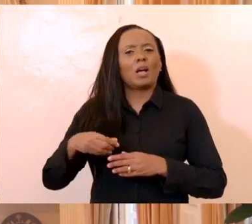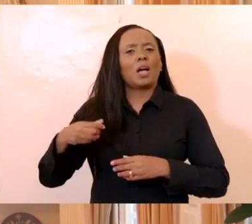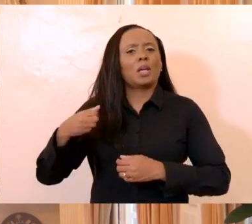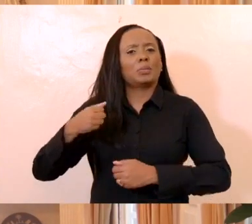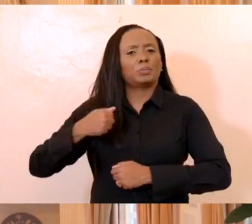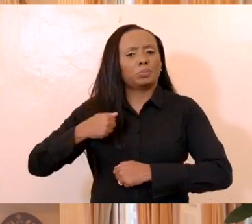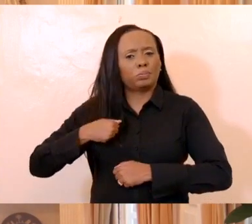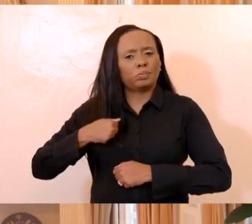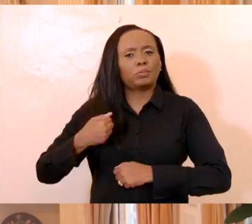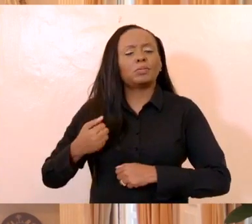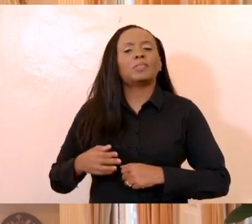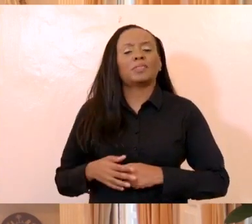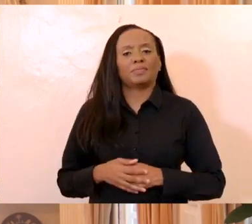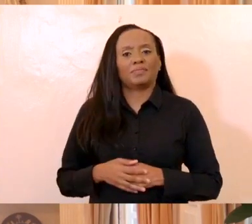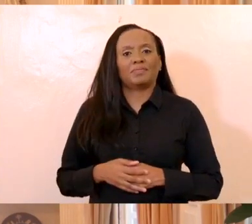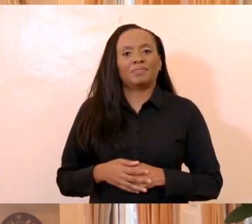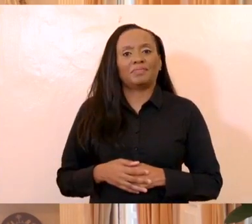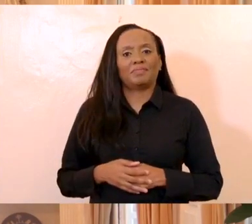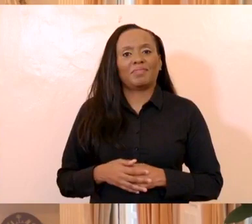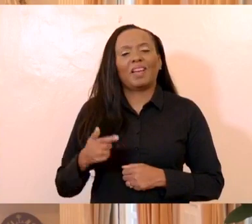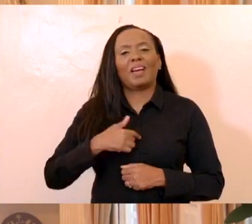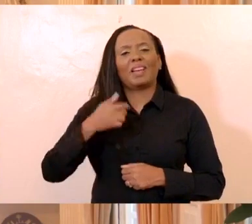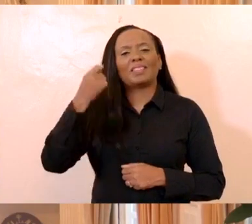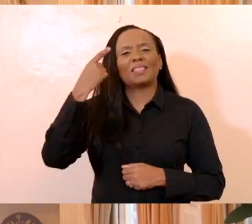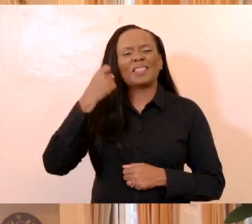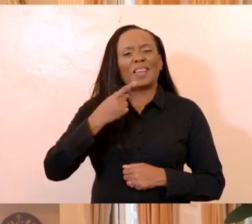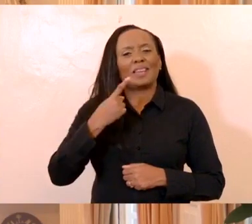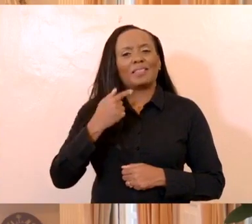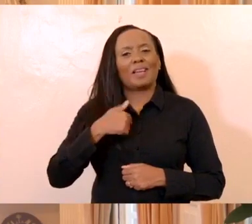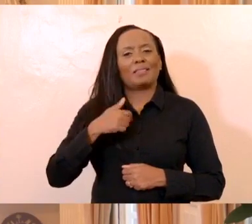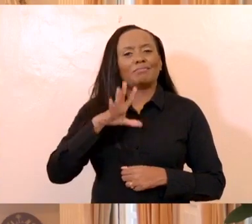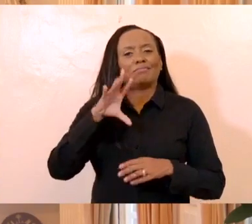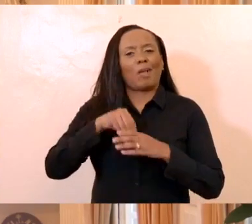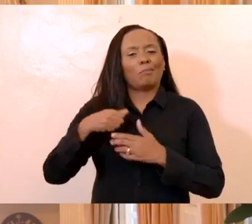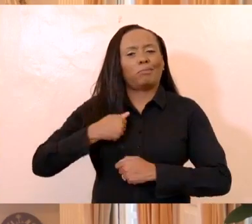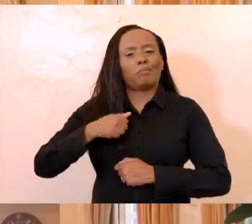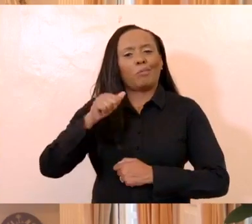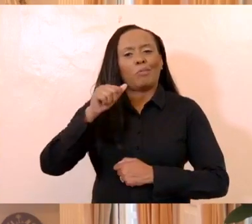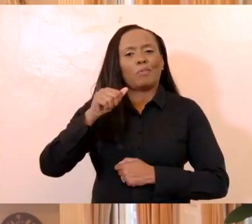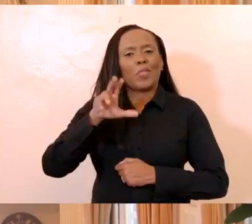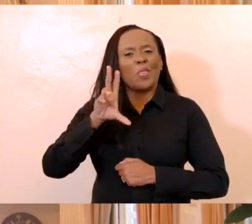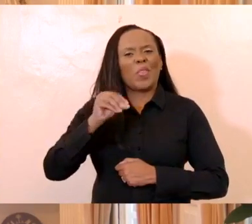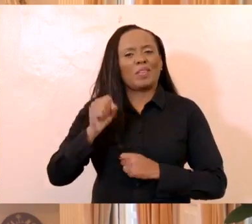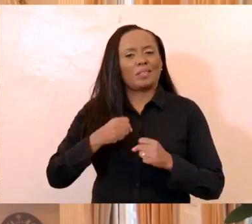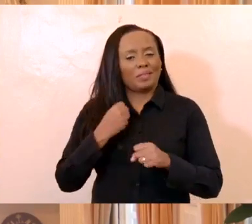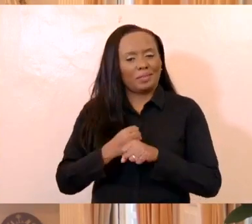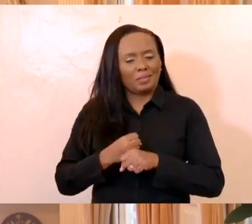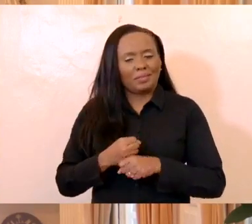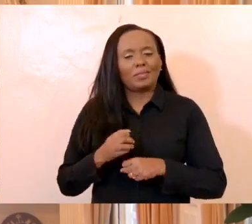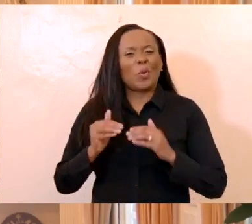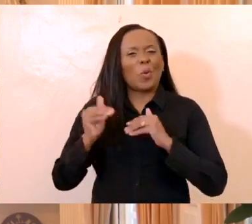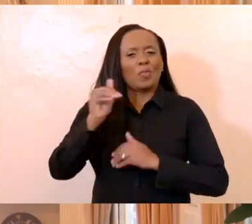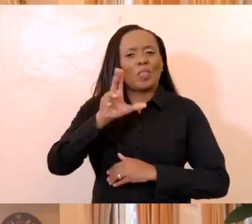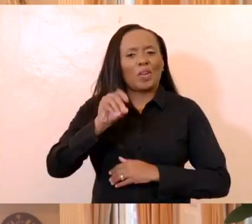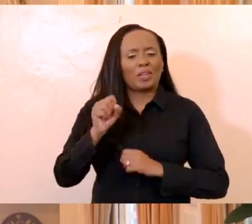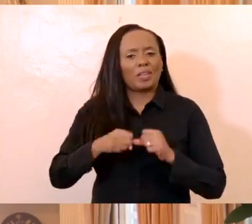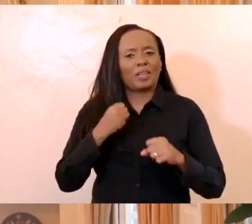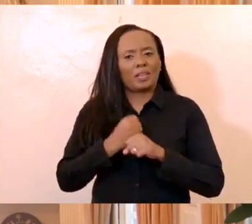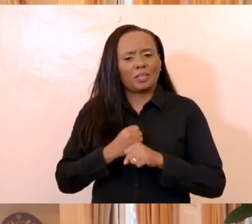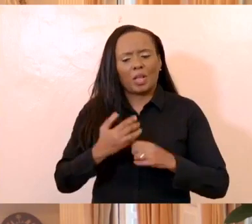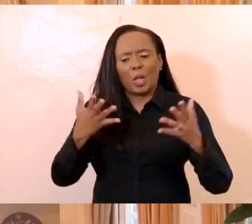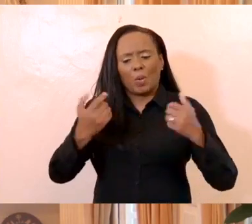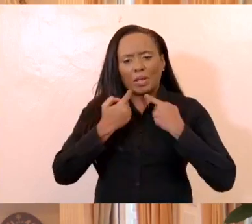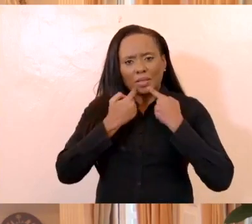prison officers in particular, you've been through the fire, but you must continue to wear your uniforms with